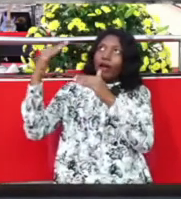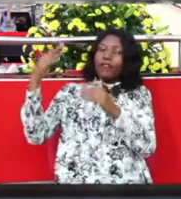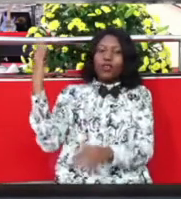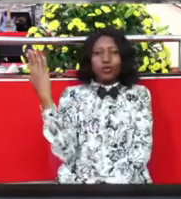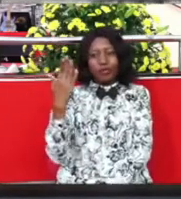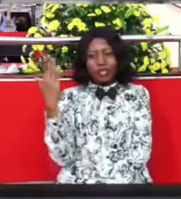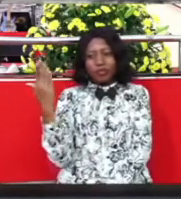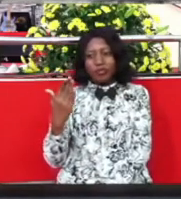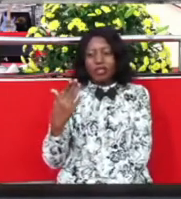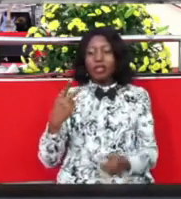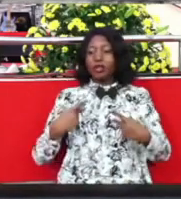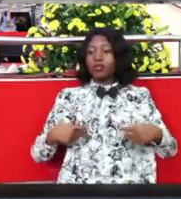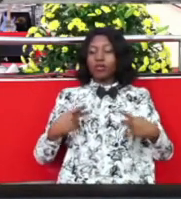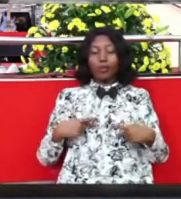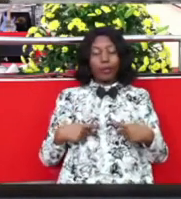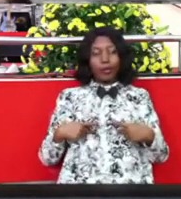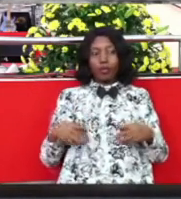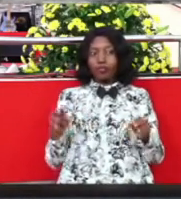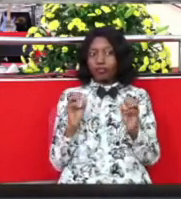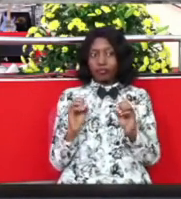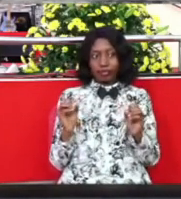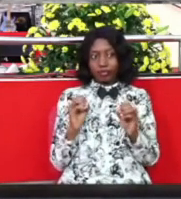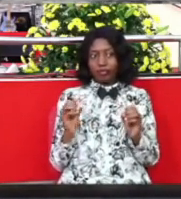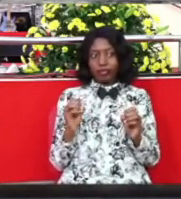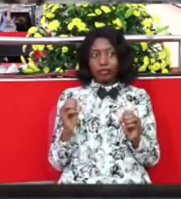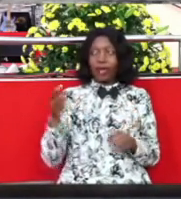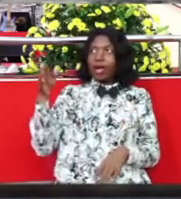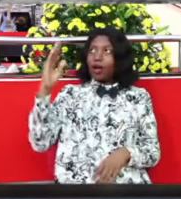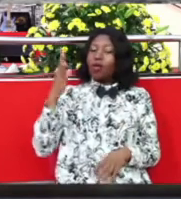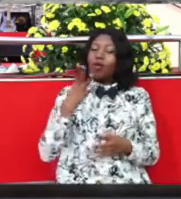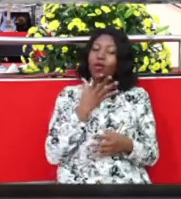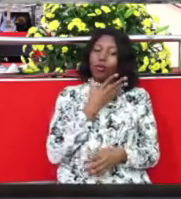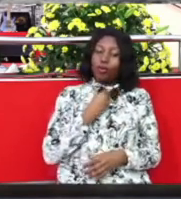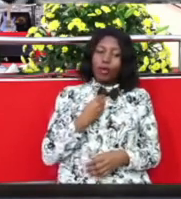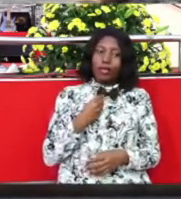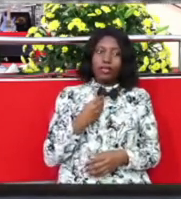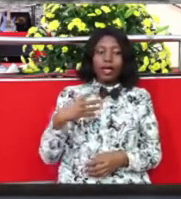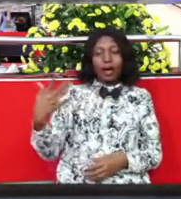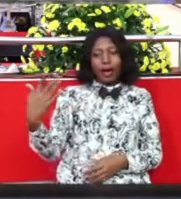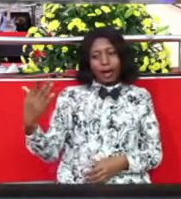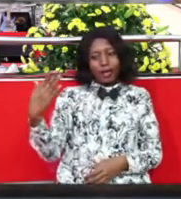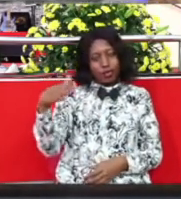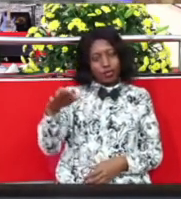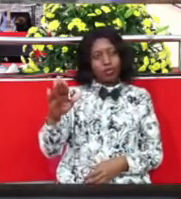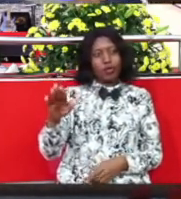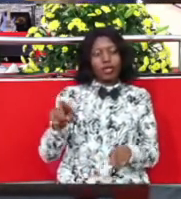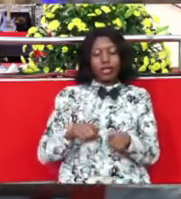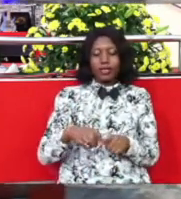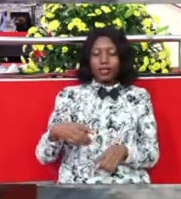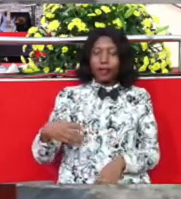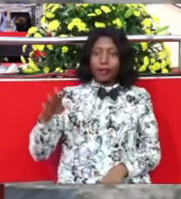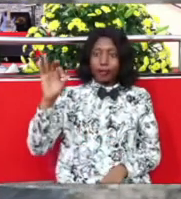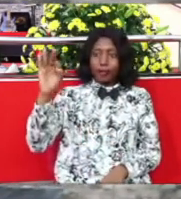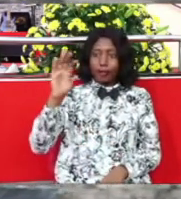somebody. He wants your hand, your eyes, your feet to be the extension of his hand to